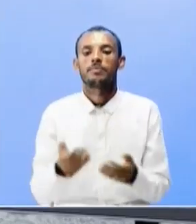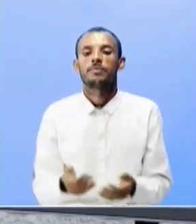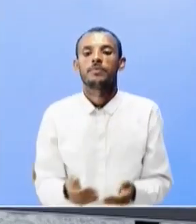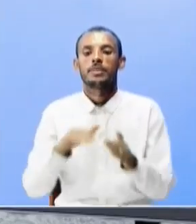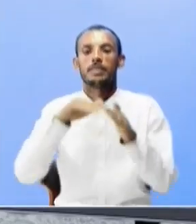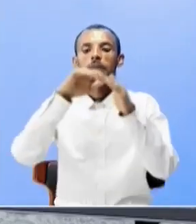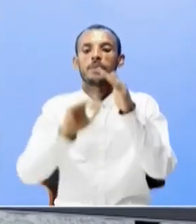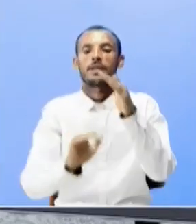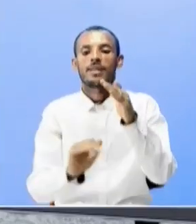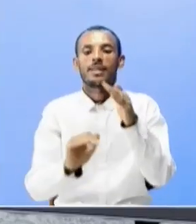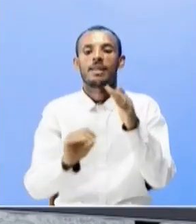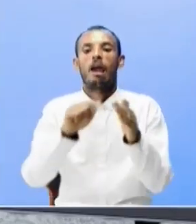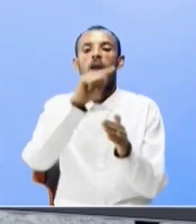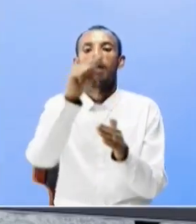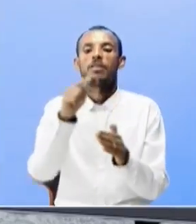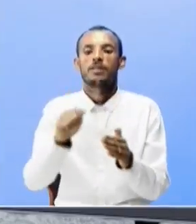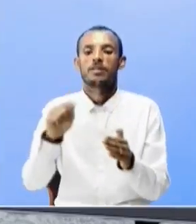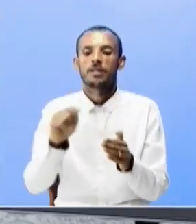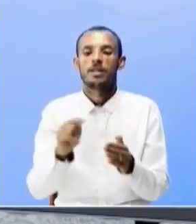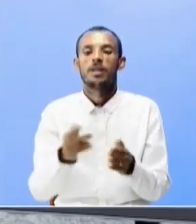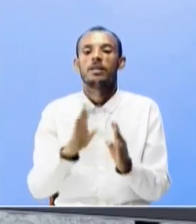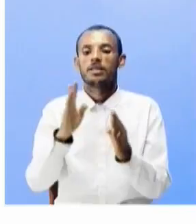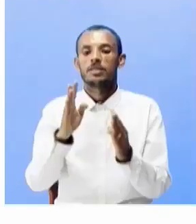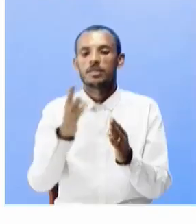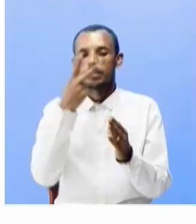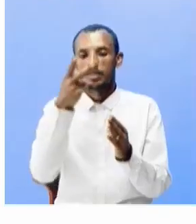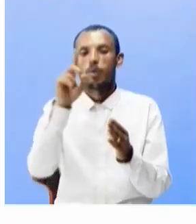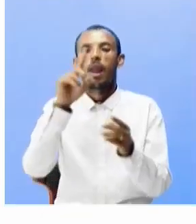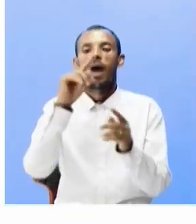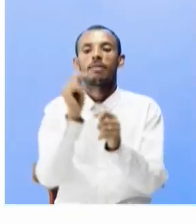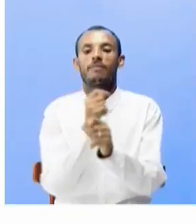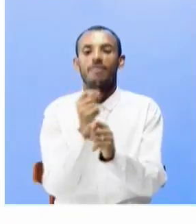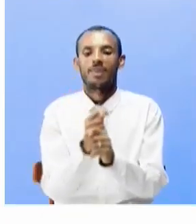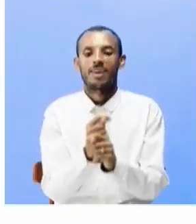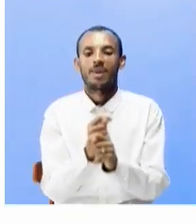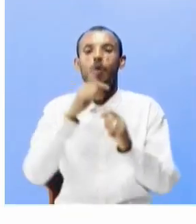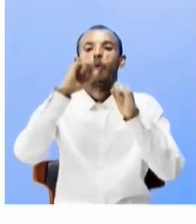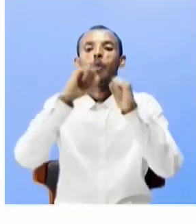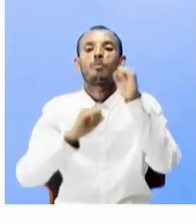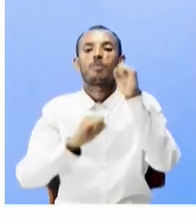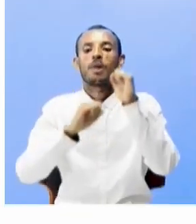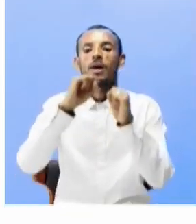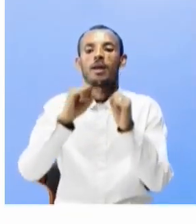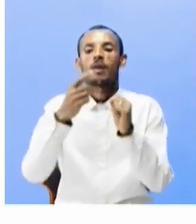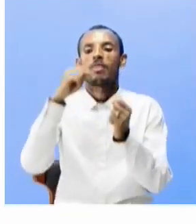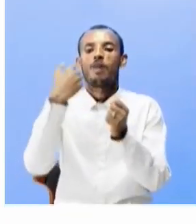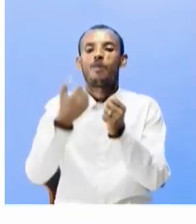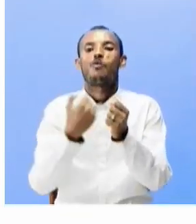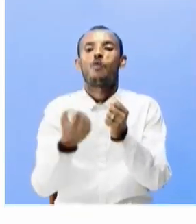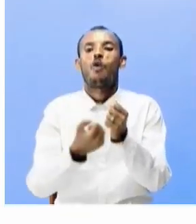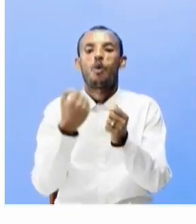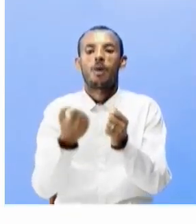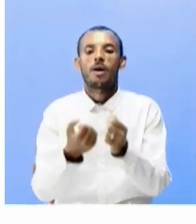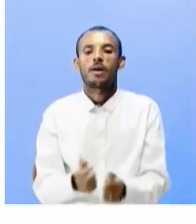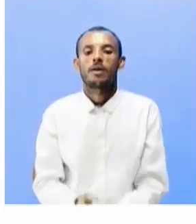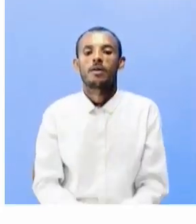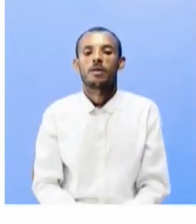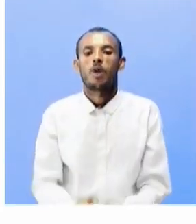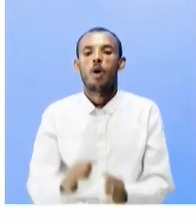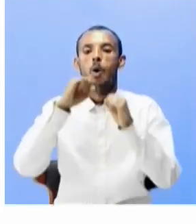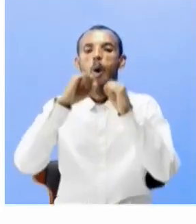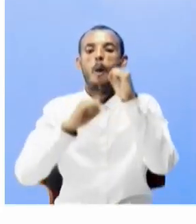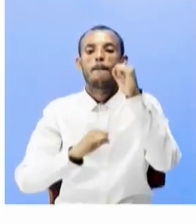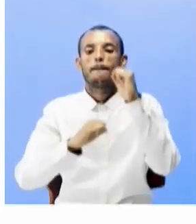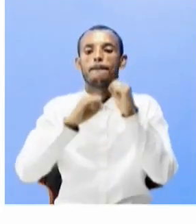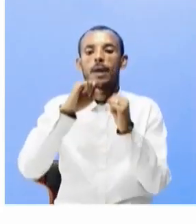subtracting integers. Let's see one activity. Compare the following. Compare the